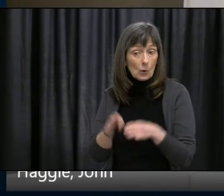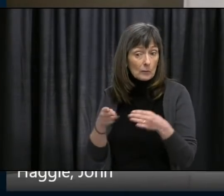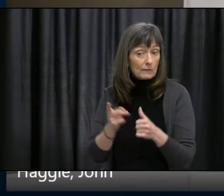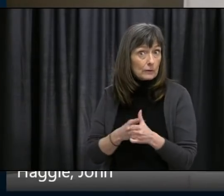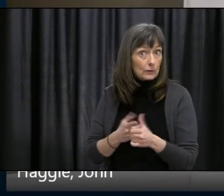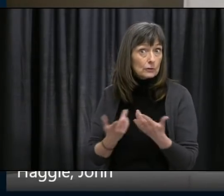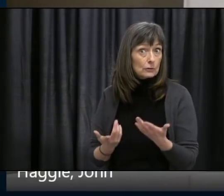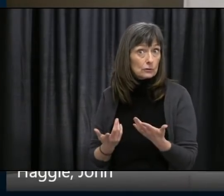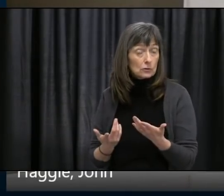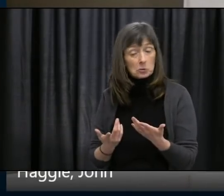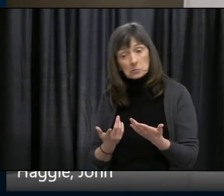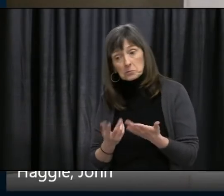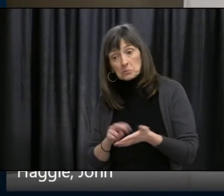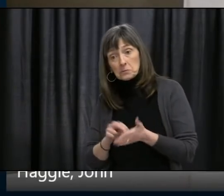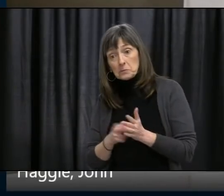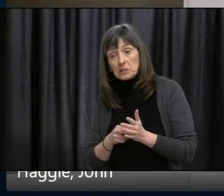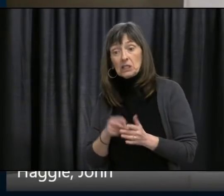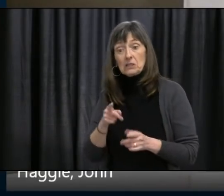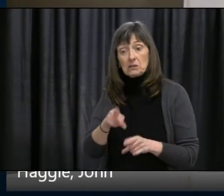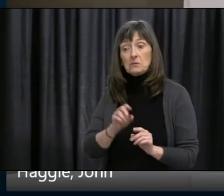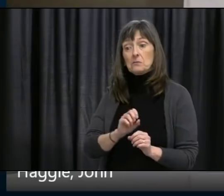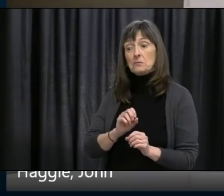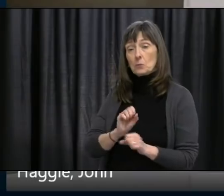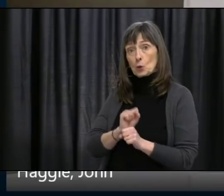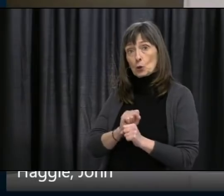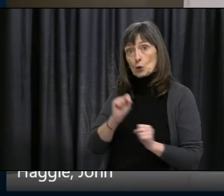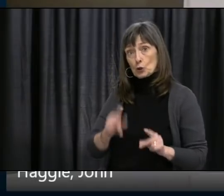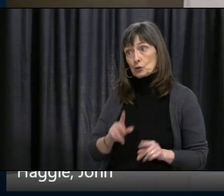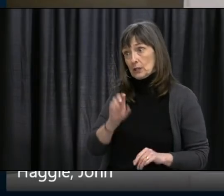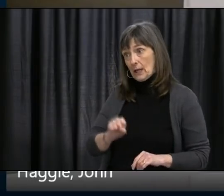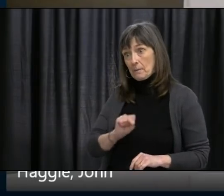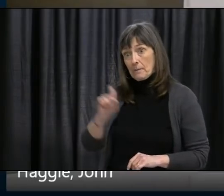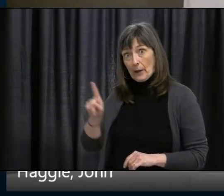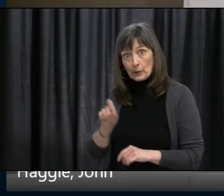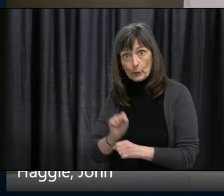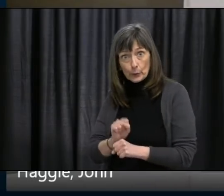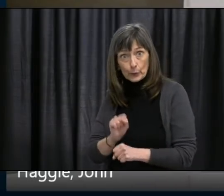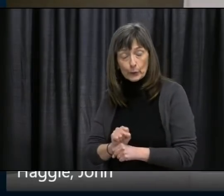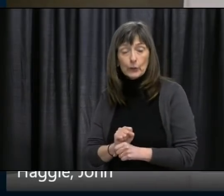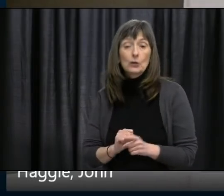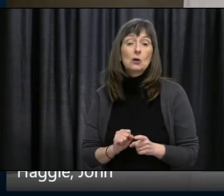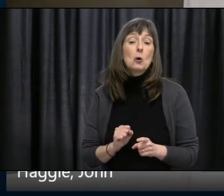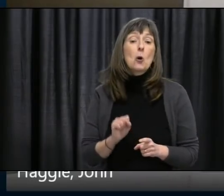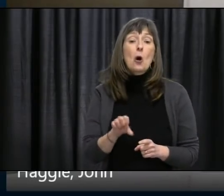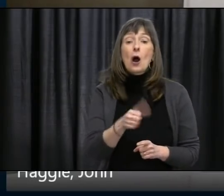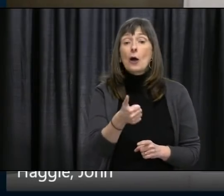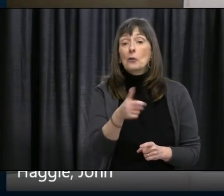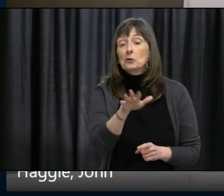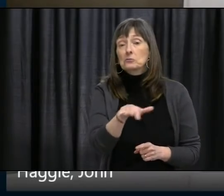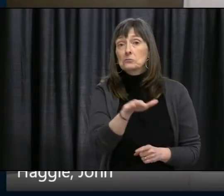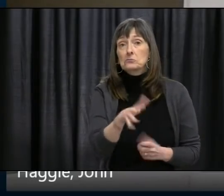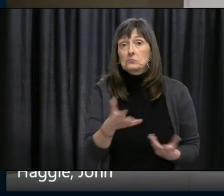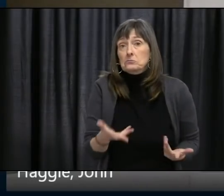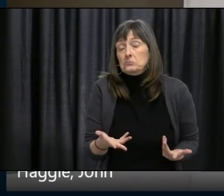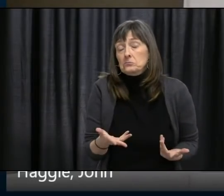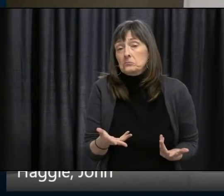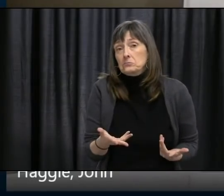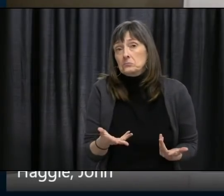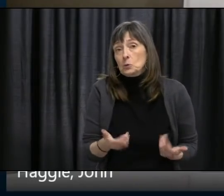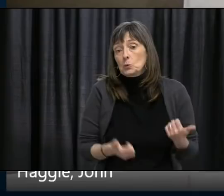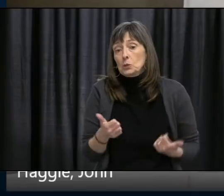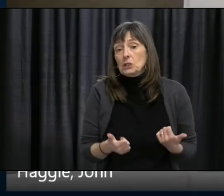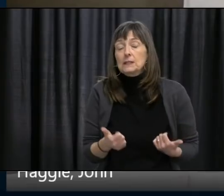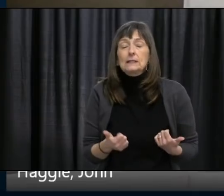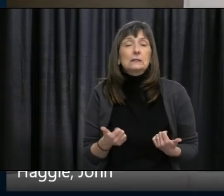to allow workers the opportunity to go back later, or the ones we've not identified as essential? So that we're